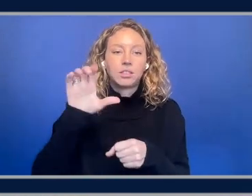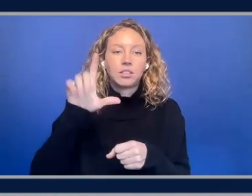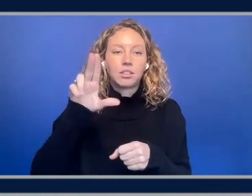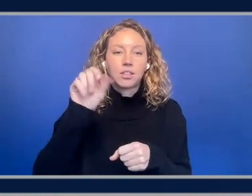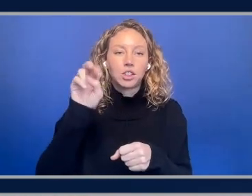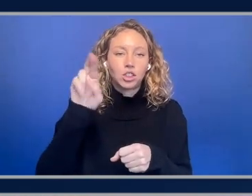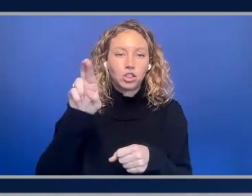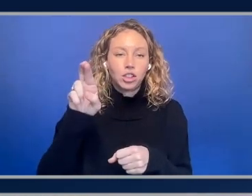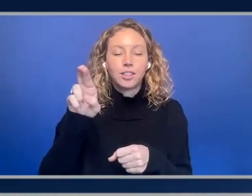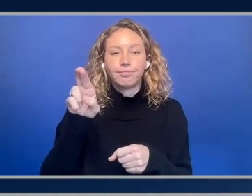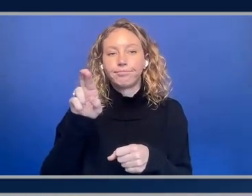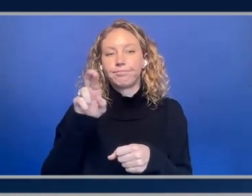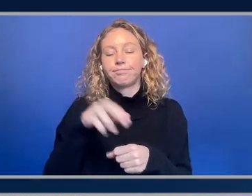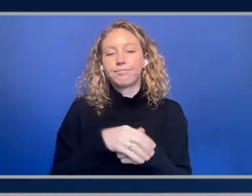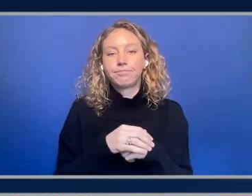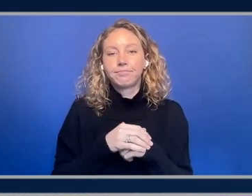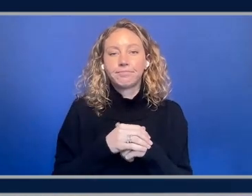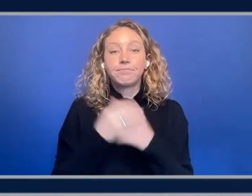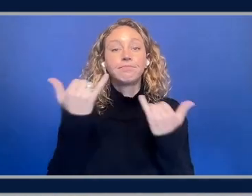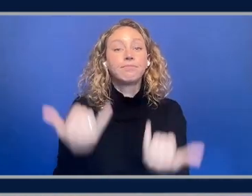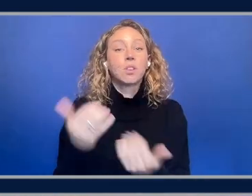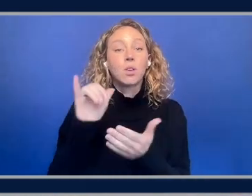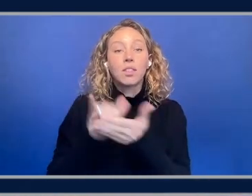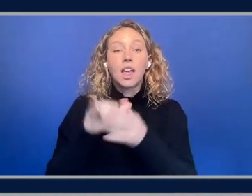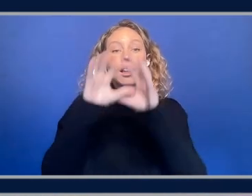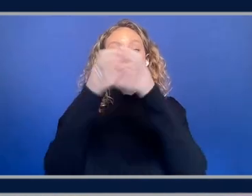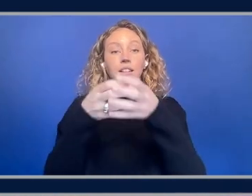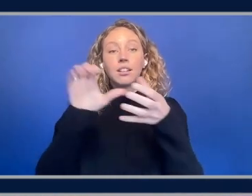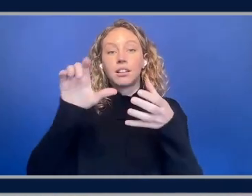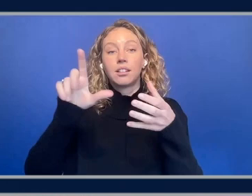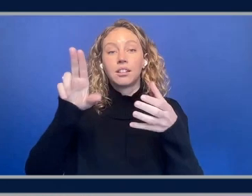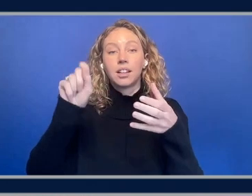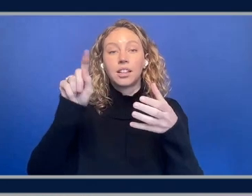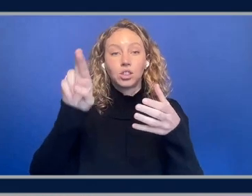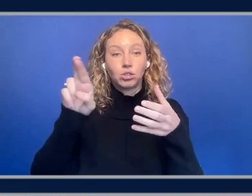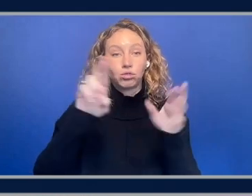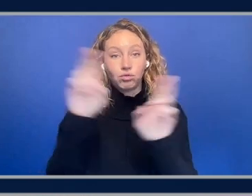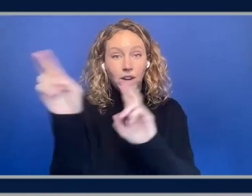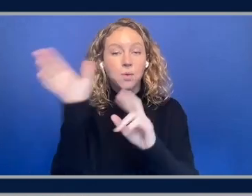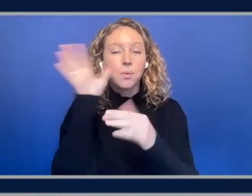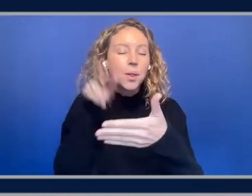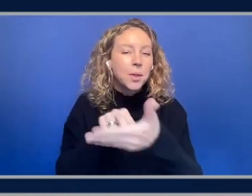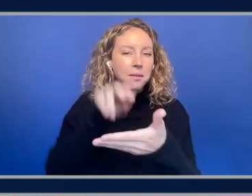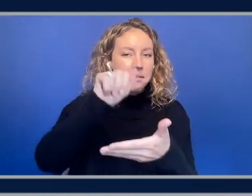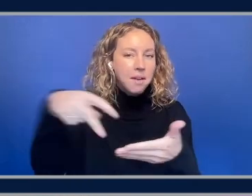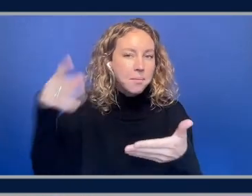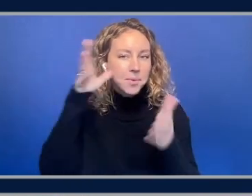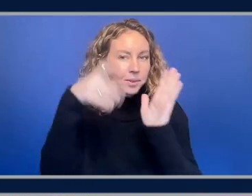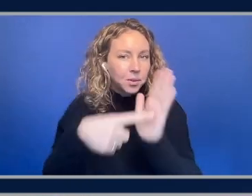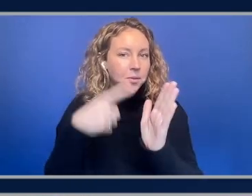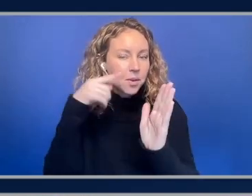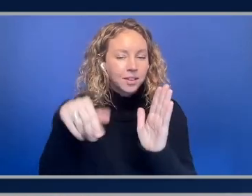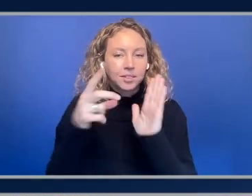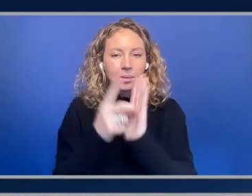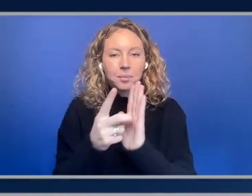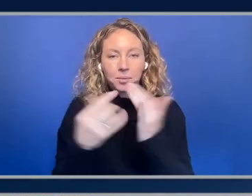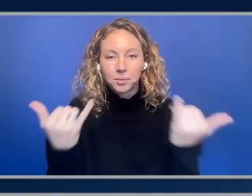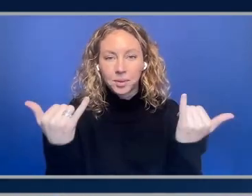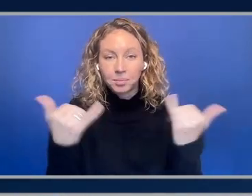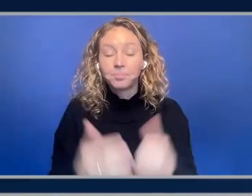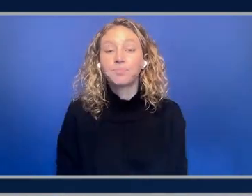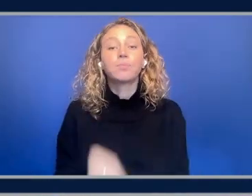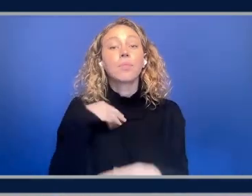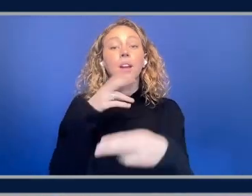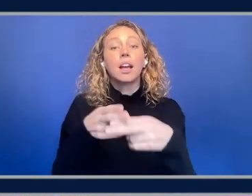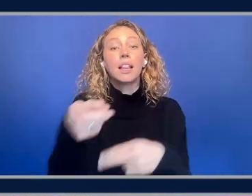And yeah, so now that we got the cluster in place, let's take a look at the application that Yeah. I created for the demo today, right? So like I mentioned, it's a game